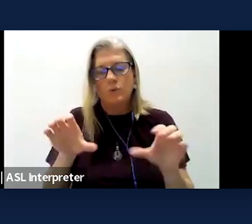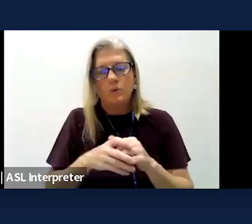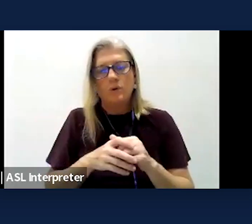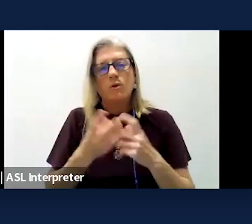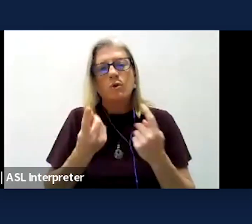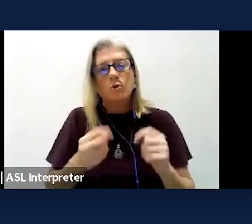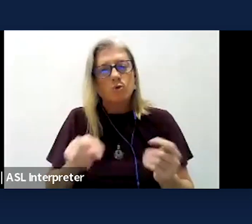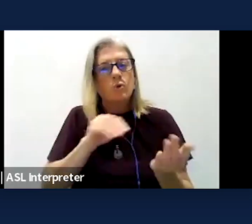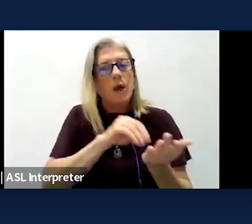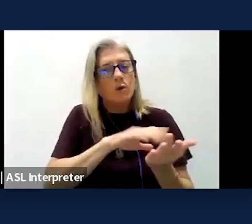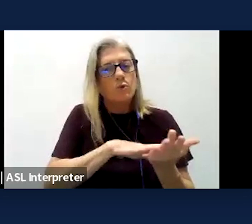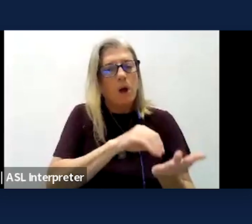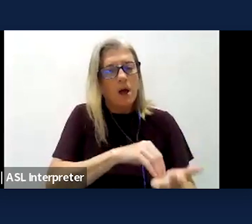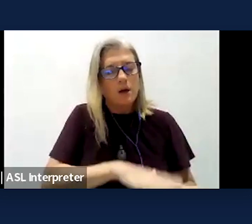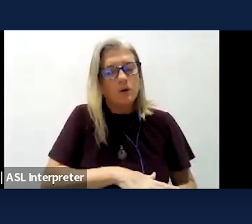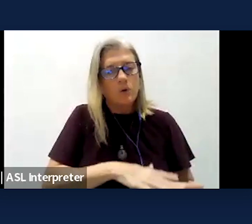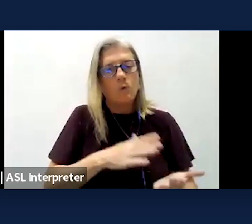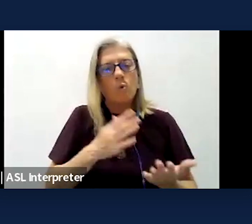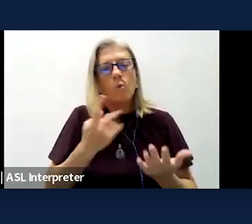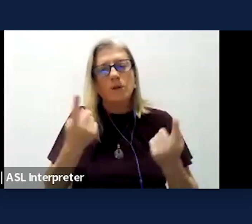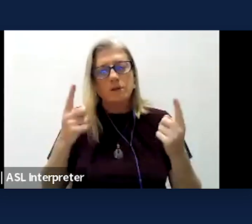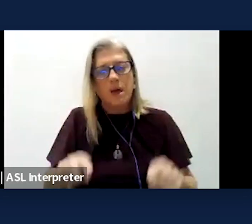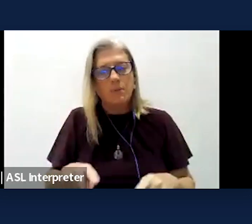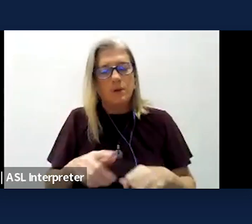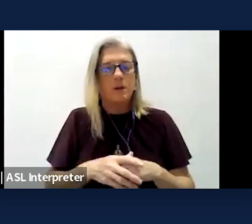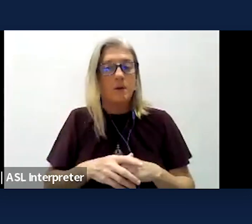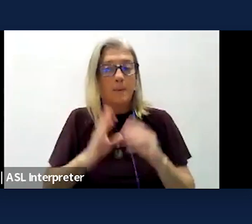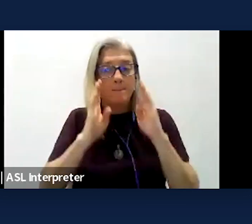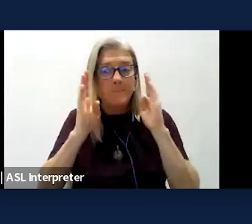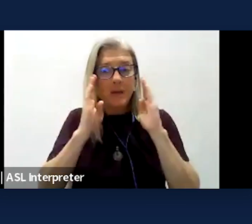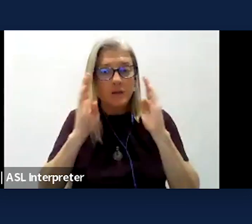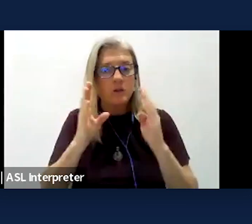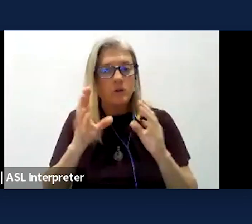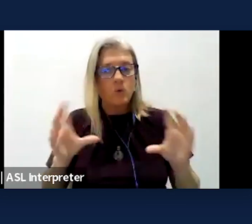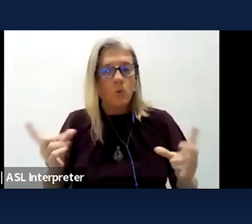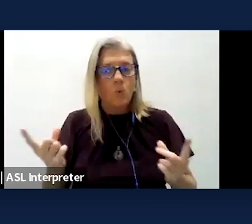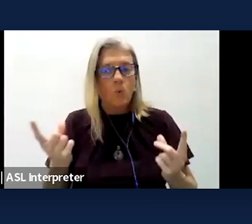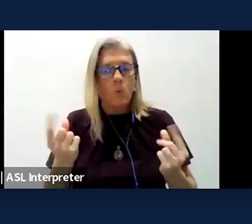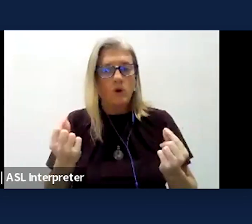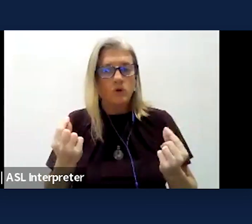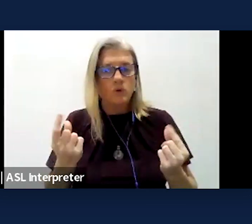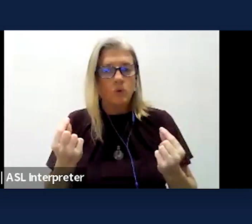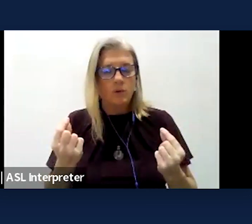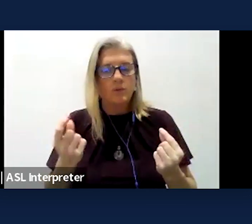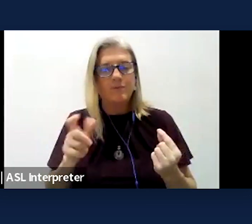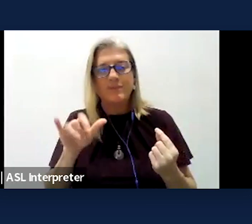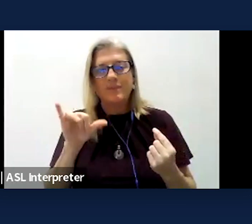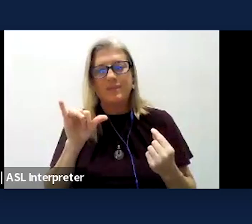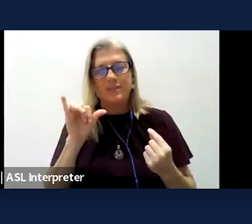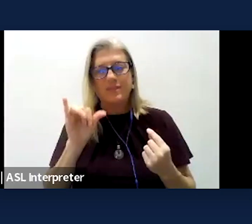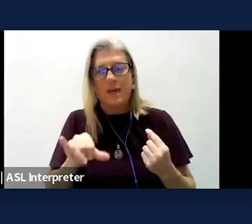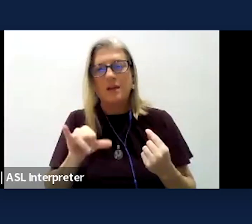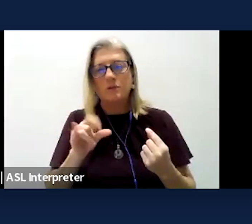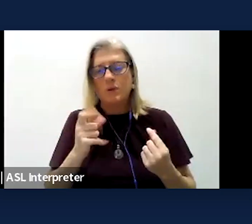Try to track it. Try to keep track of what's going on, paying attention to what you're doing. Those are the things that I would